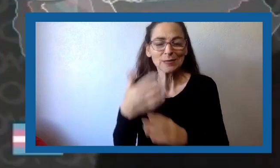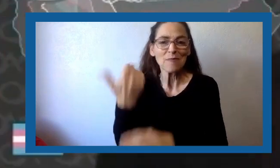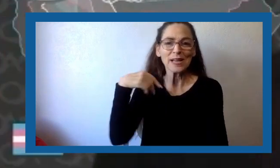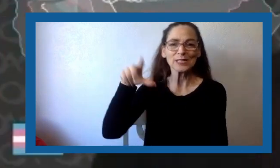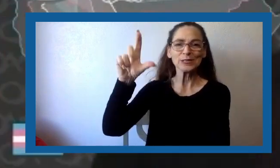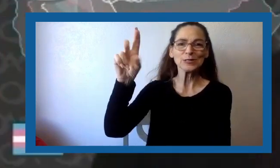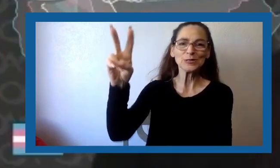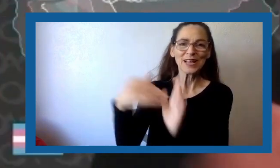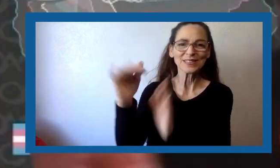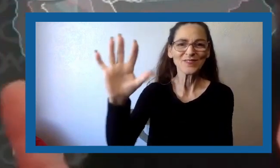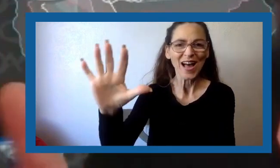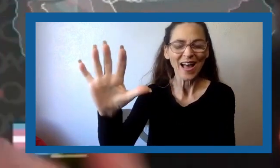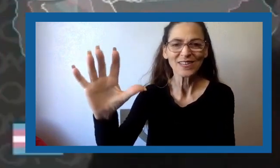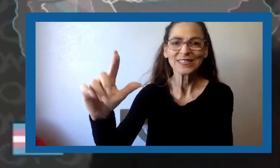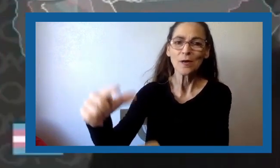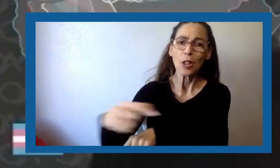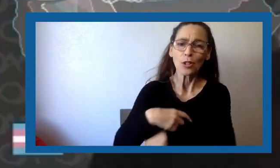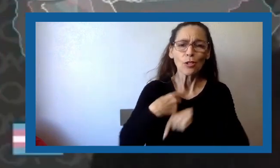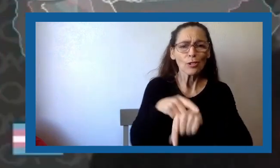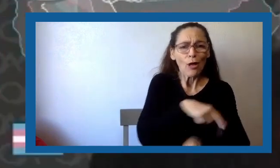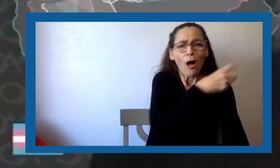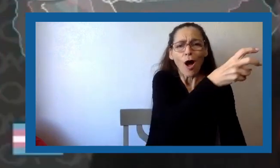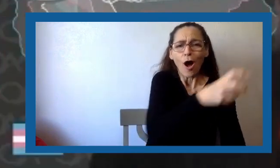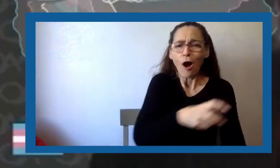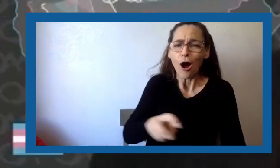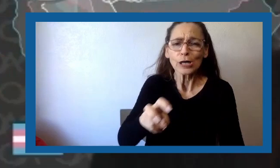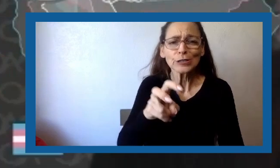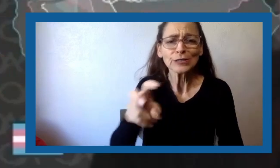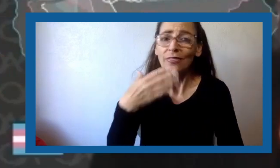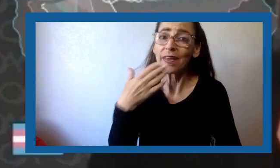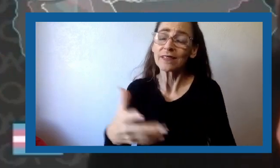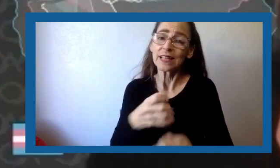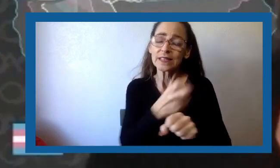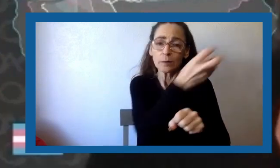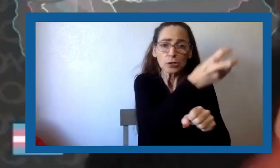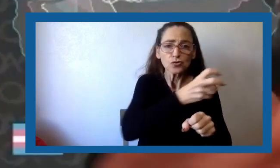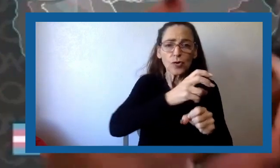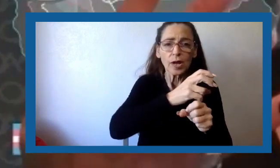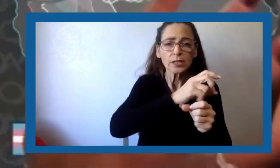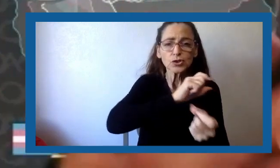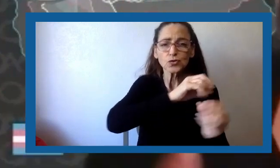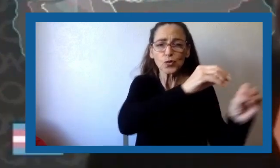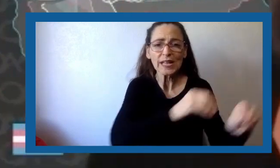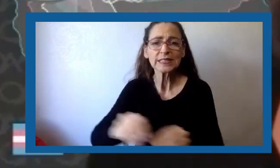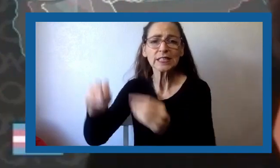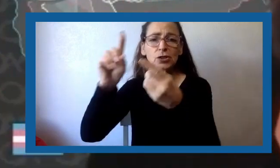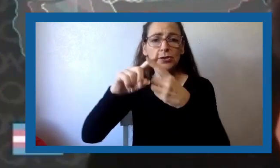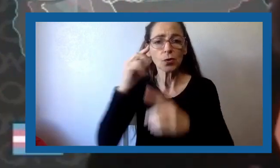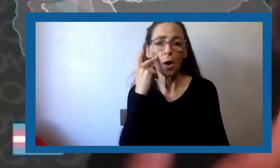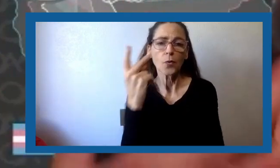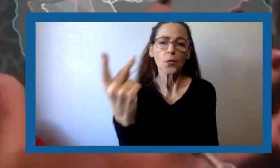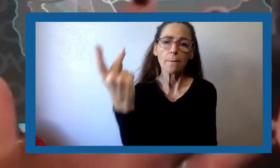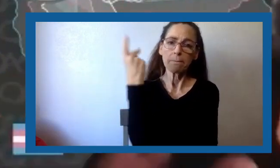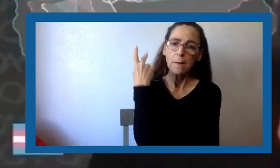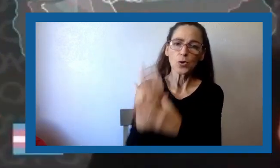So it's been a long journey. Thank you for taking the time. We're going to transition into our remembrance.